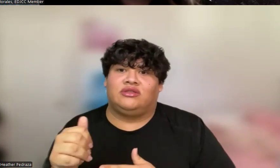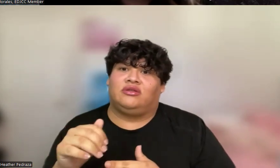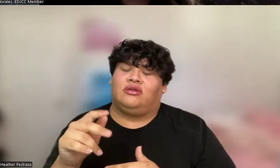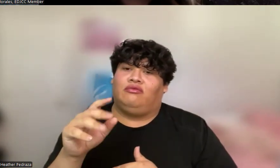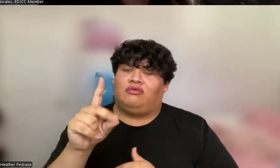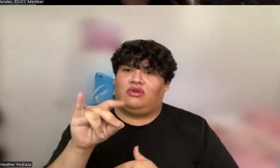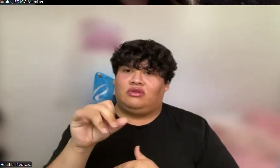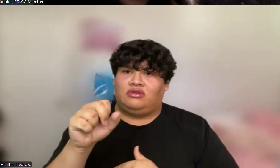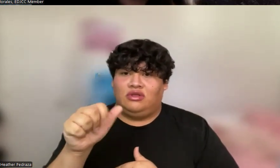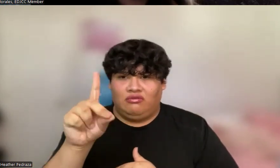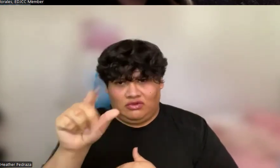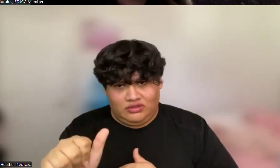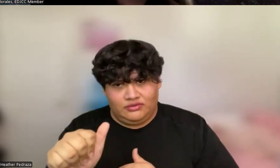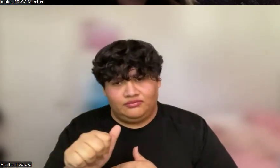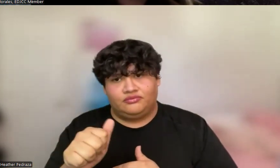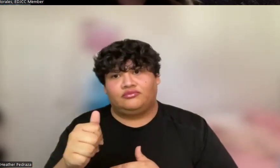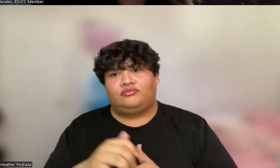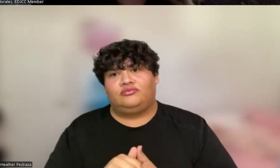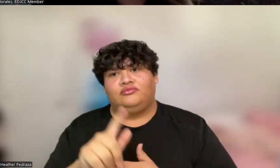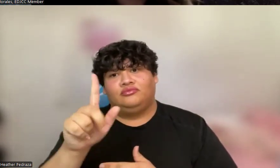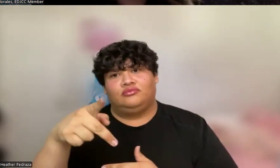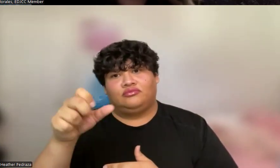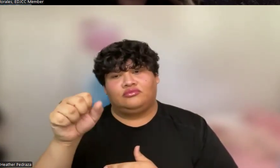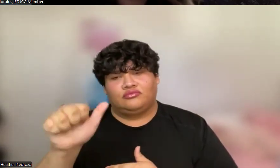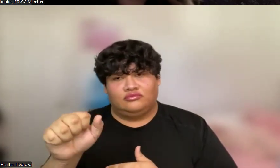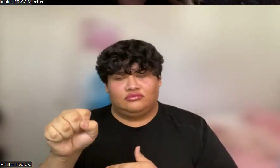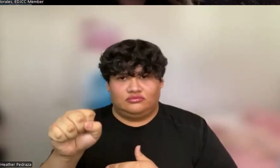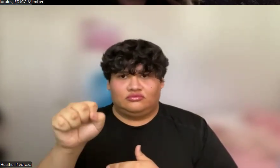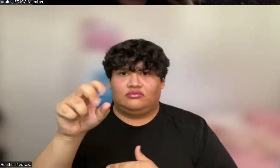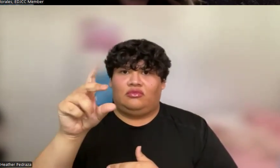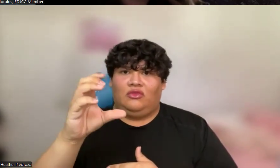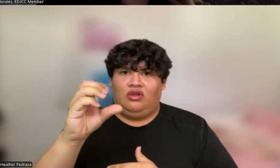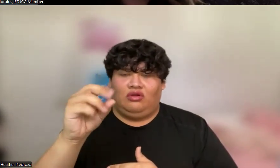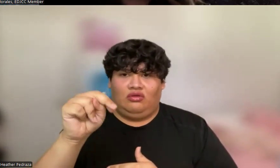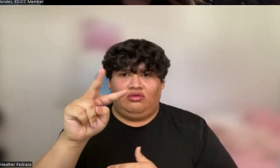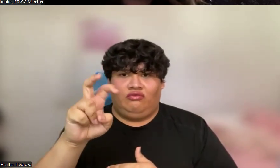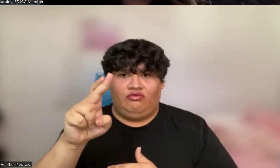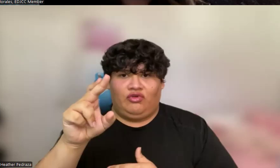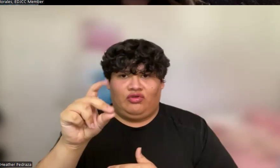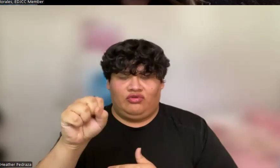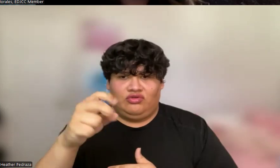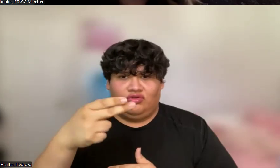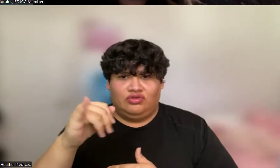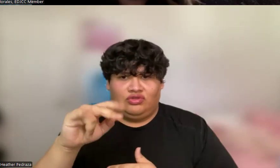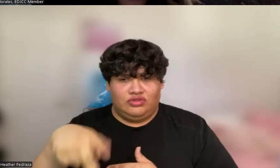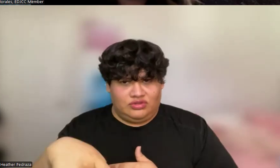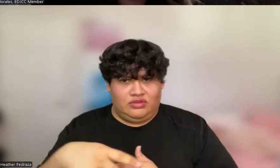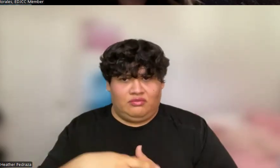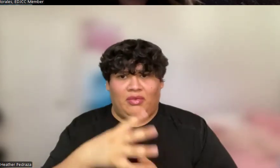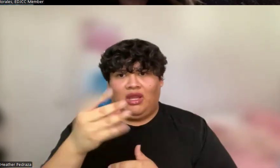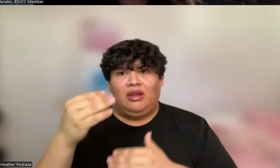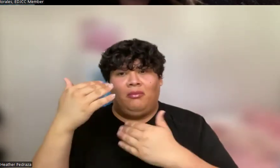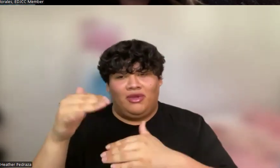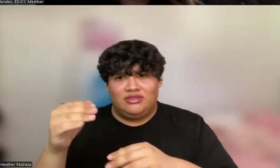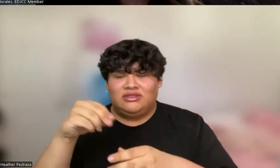disability under mandated LPS conservatorship programs and looming budget pressures within